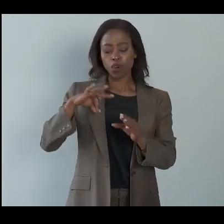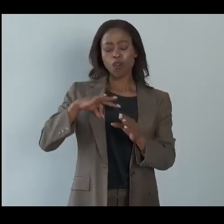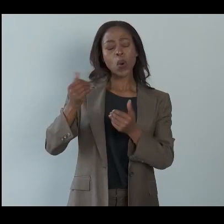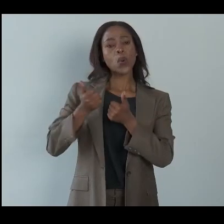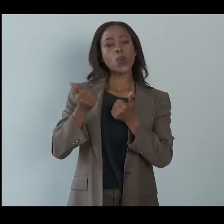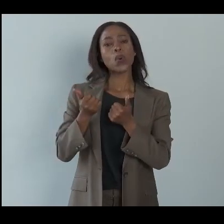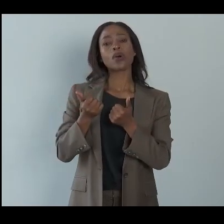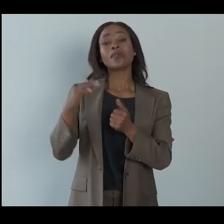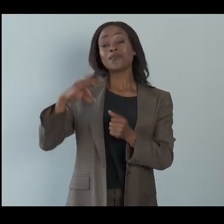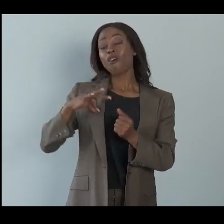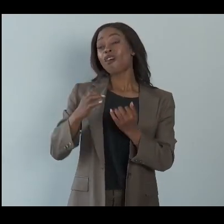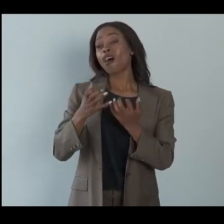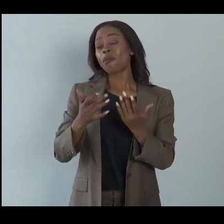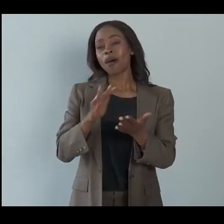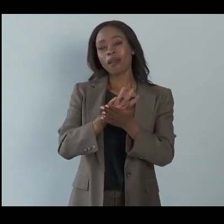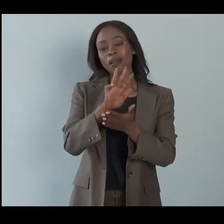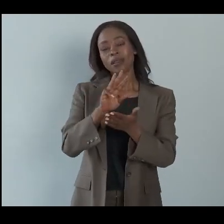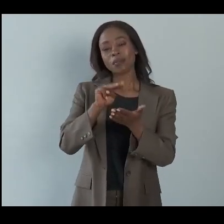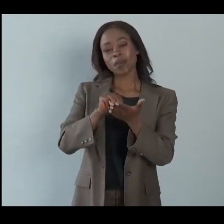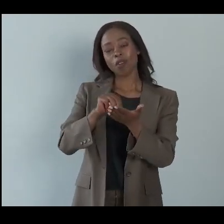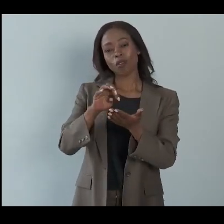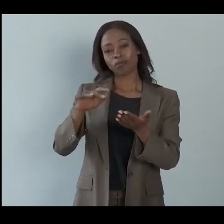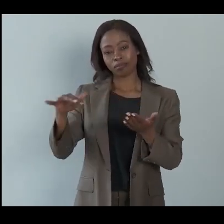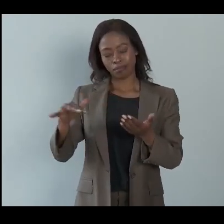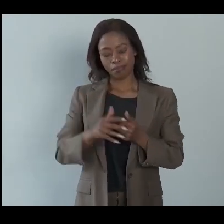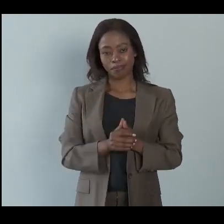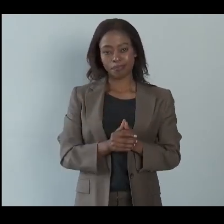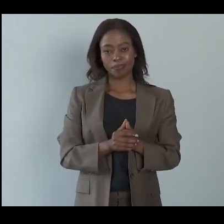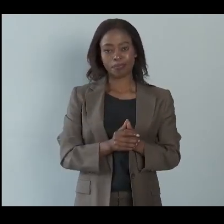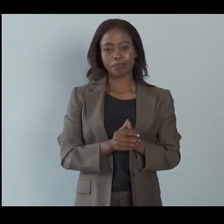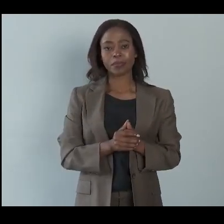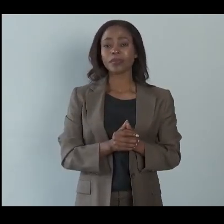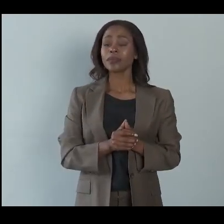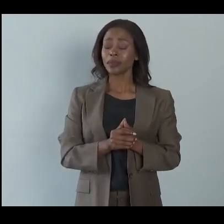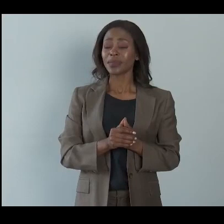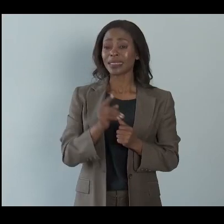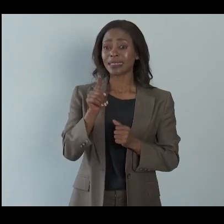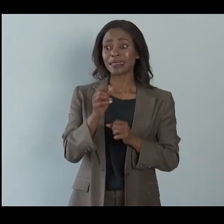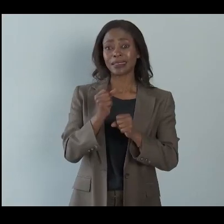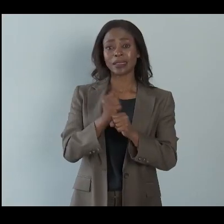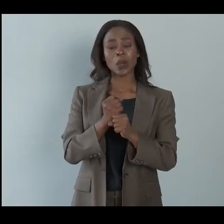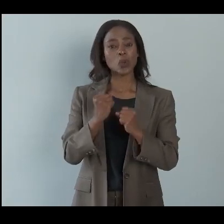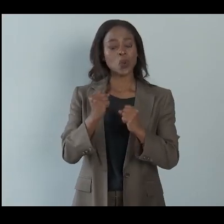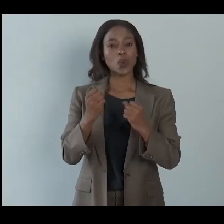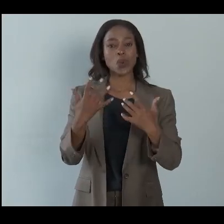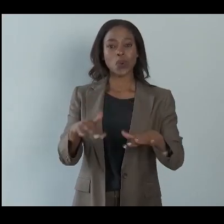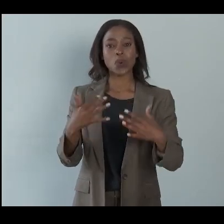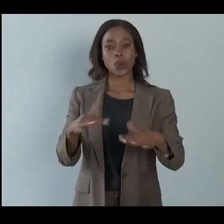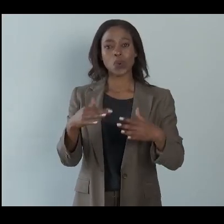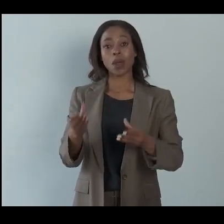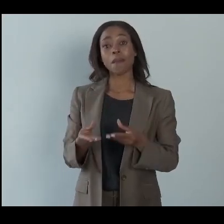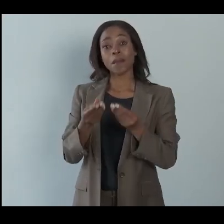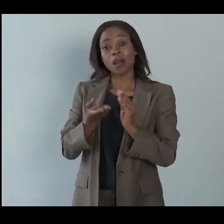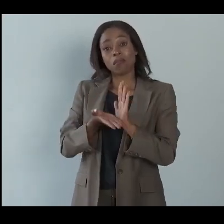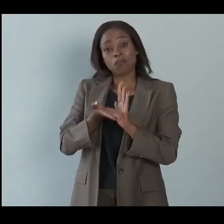19 million rand in EBITDA. Altron Arrow experienced another year of strong performance, with 32% revenue growth